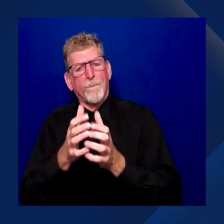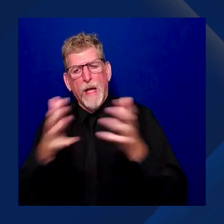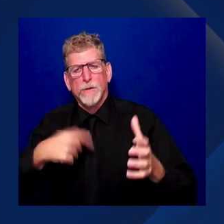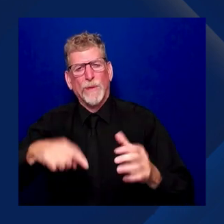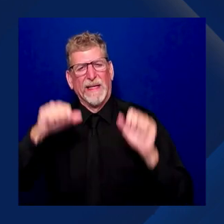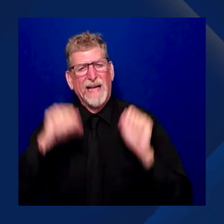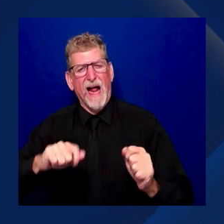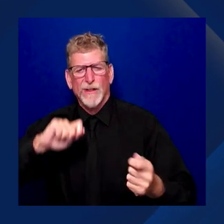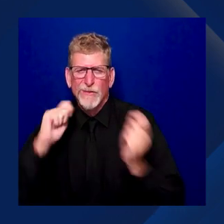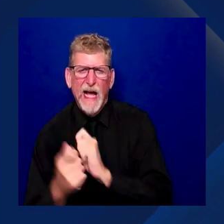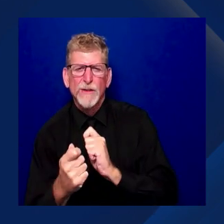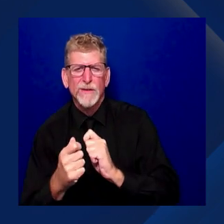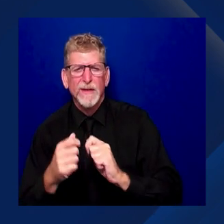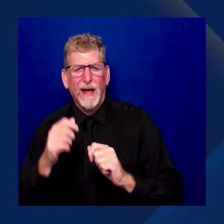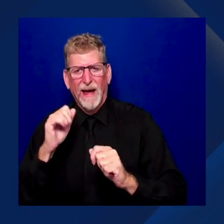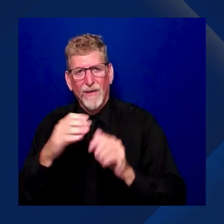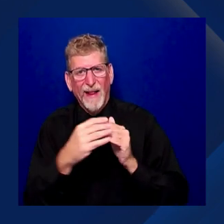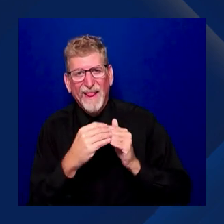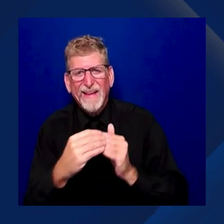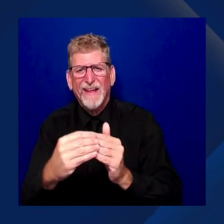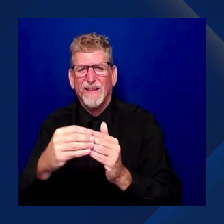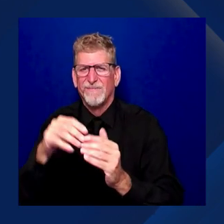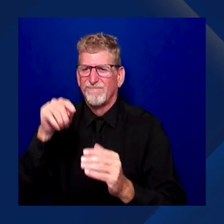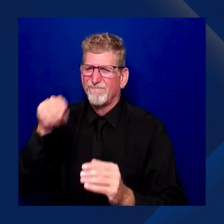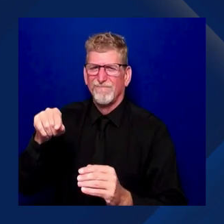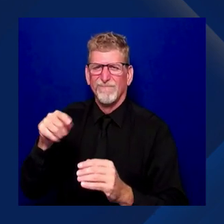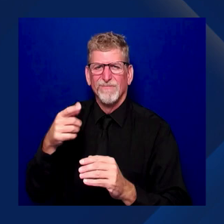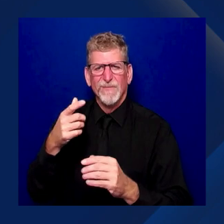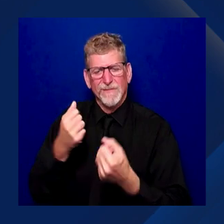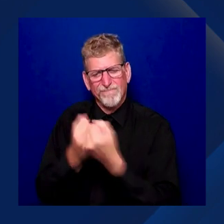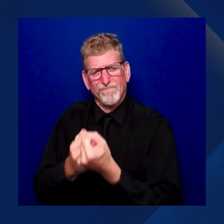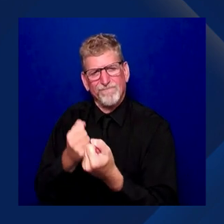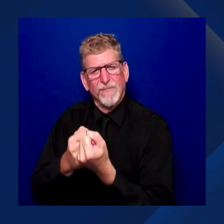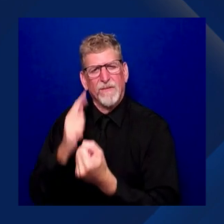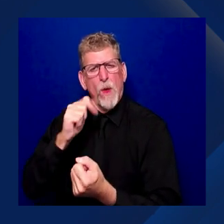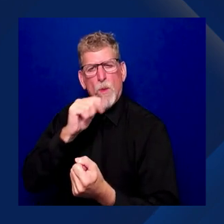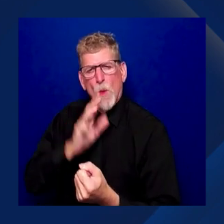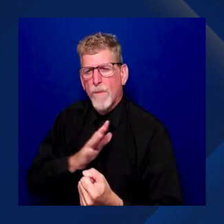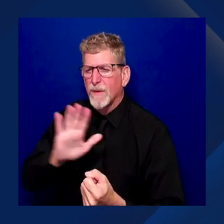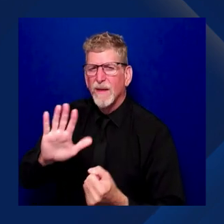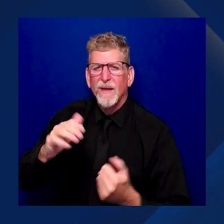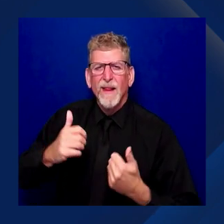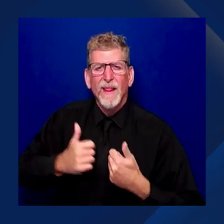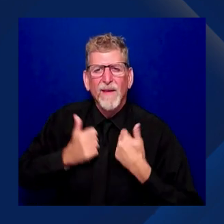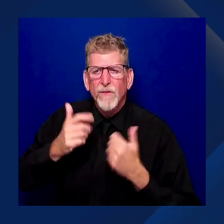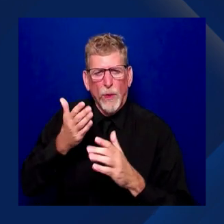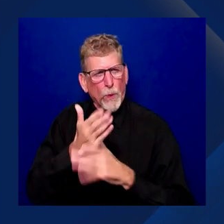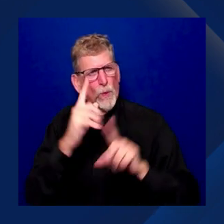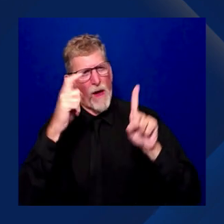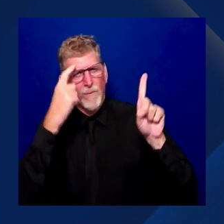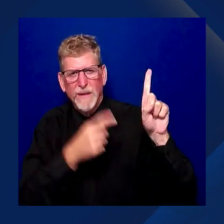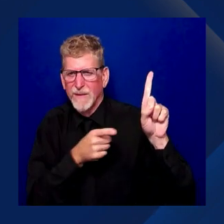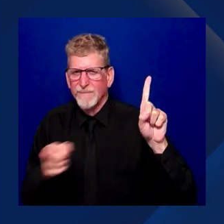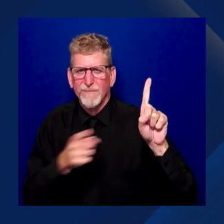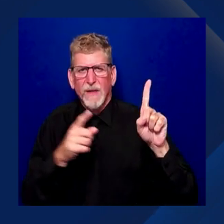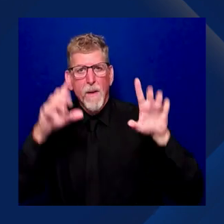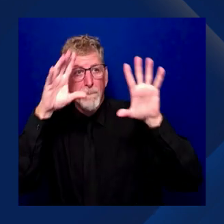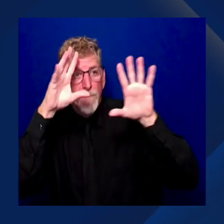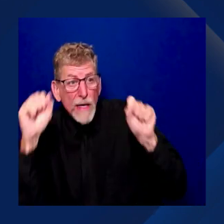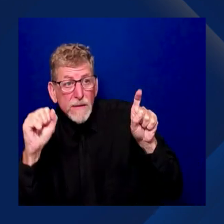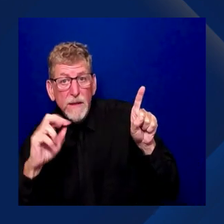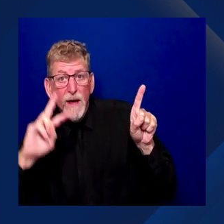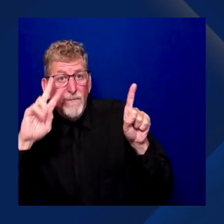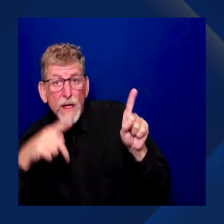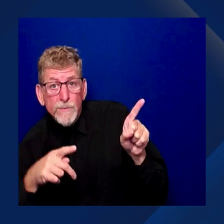of government, from President Biden and Vice President Harris, who are prioritizing this like never before, to